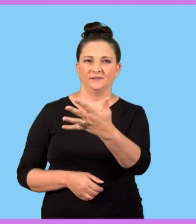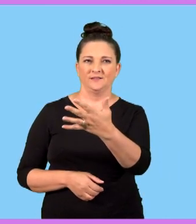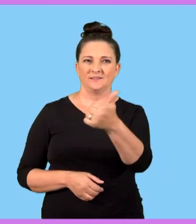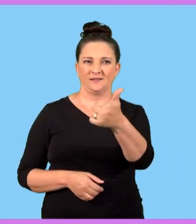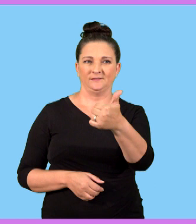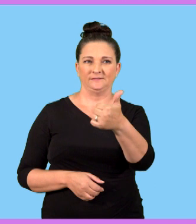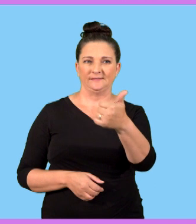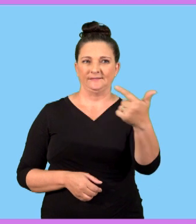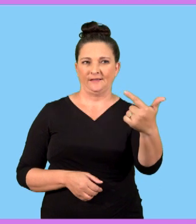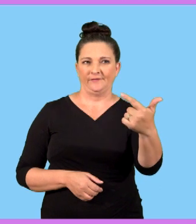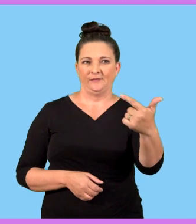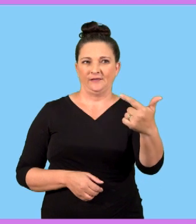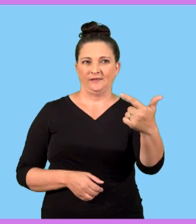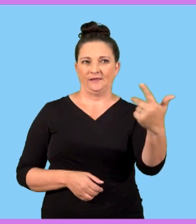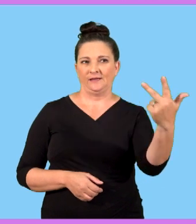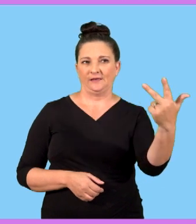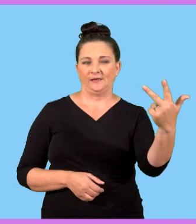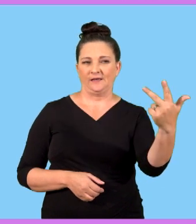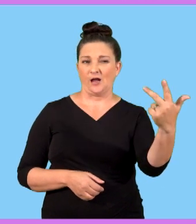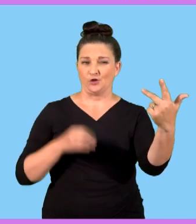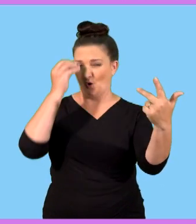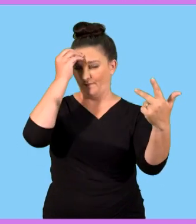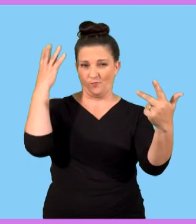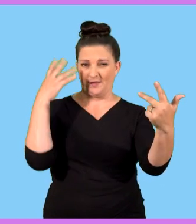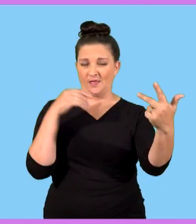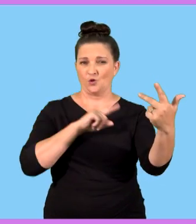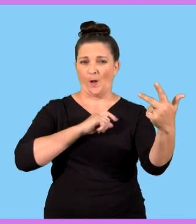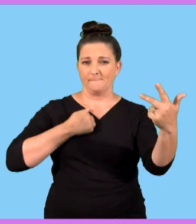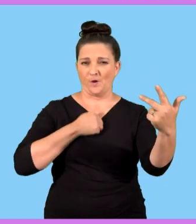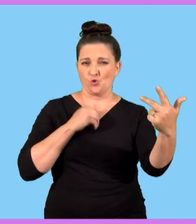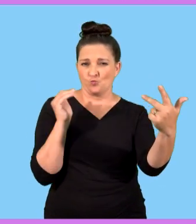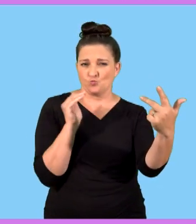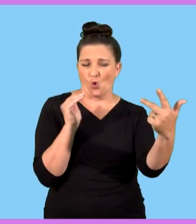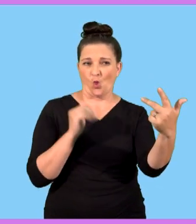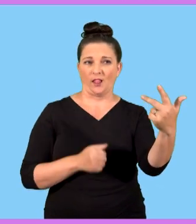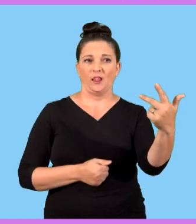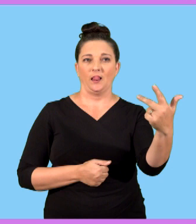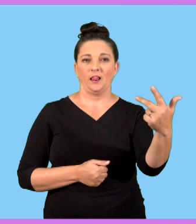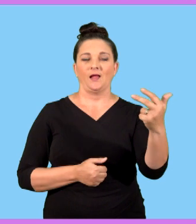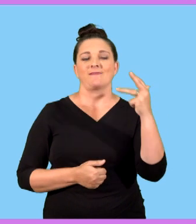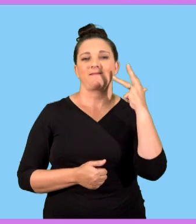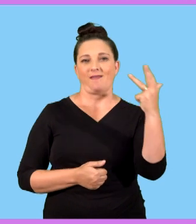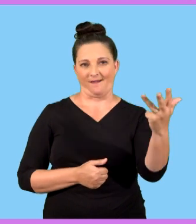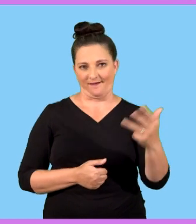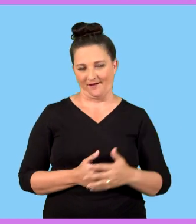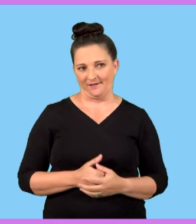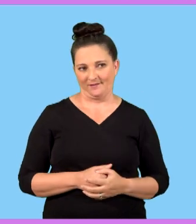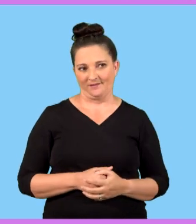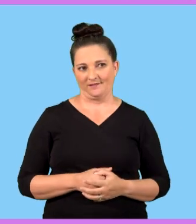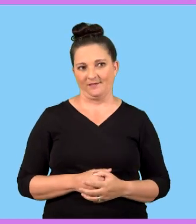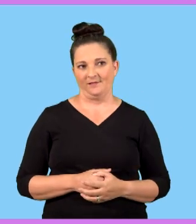5, 6, 7, 8, and don't forget about the small bathroom window there, which is